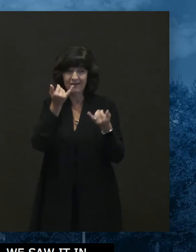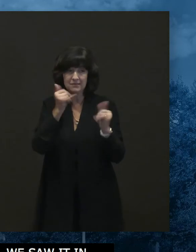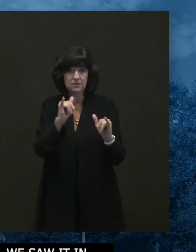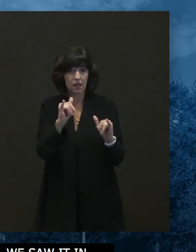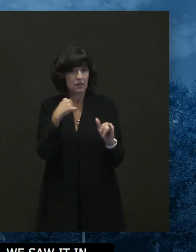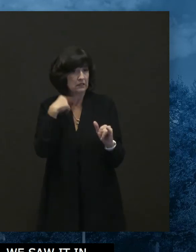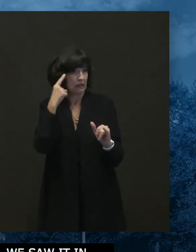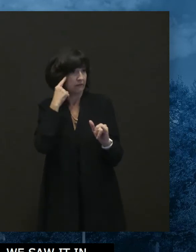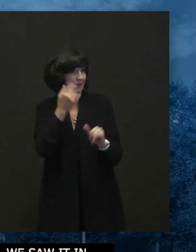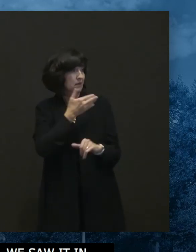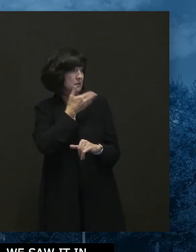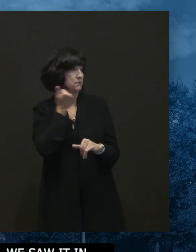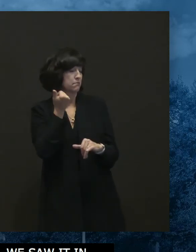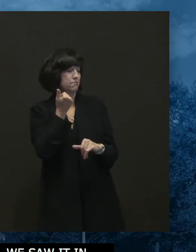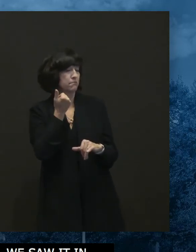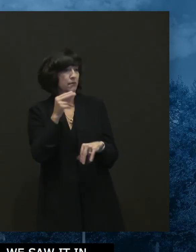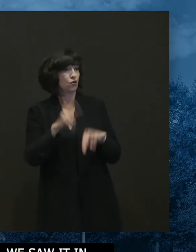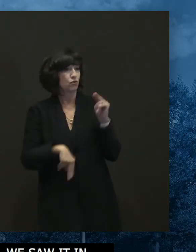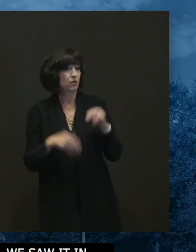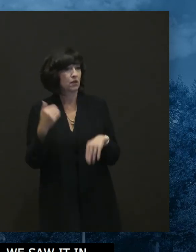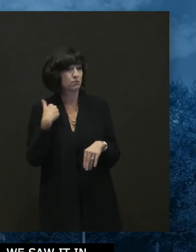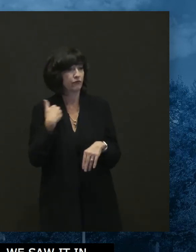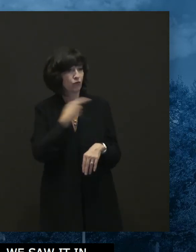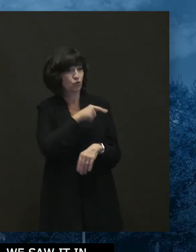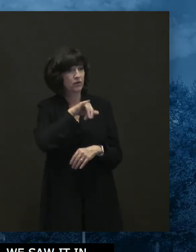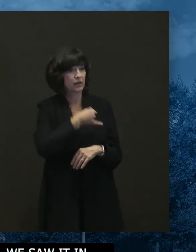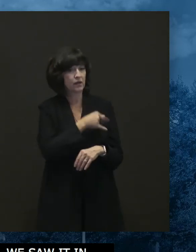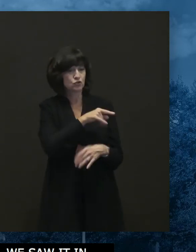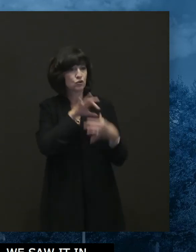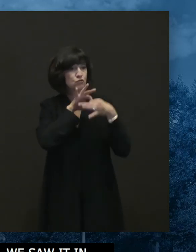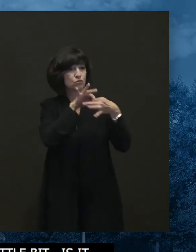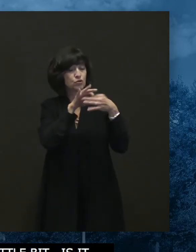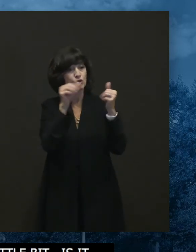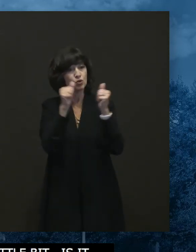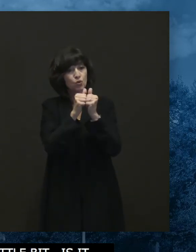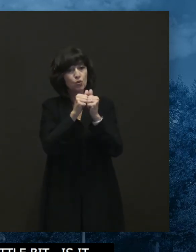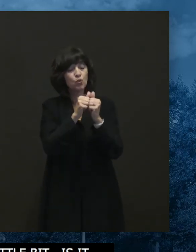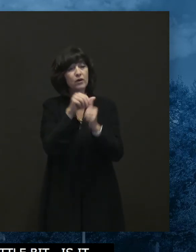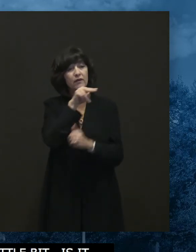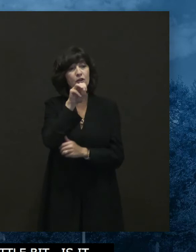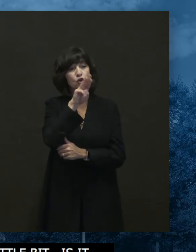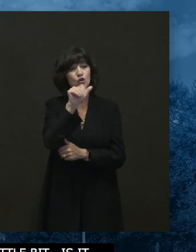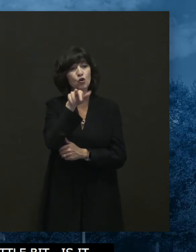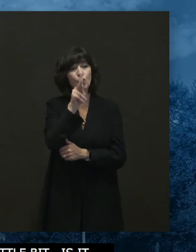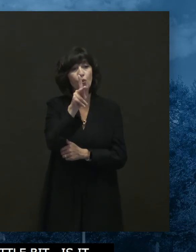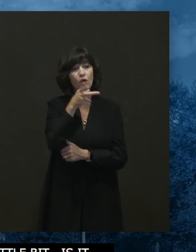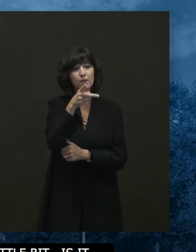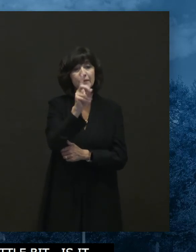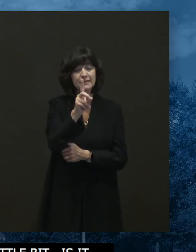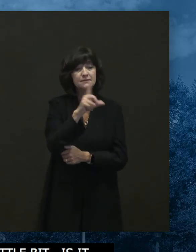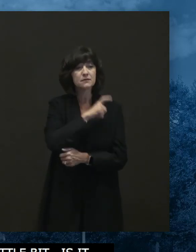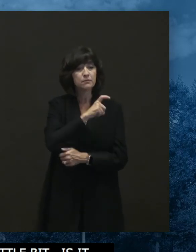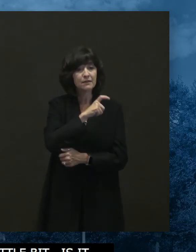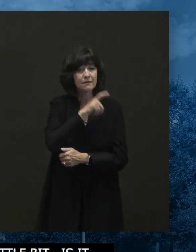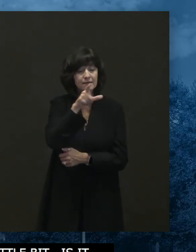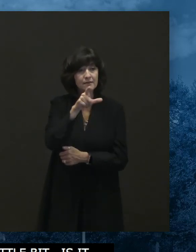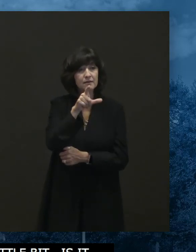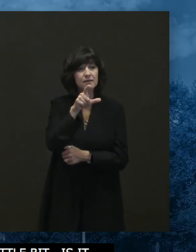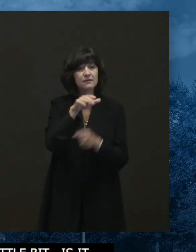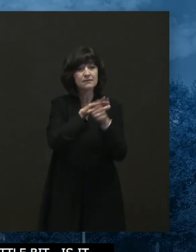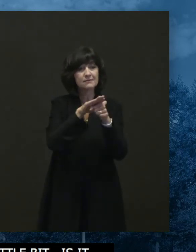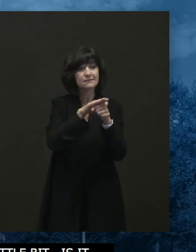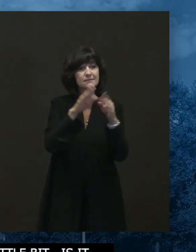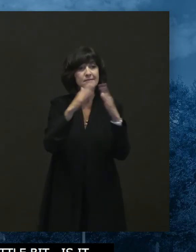better job. AJ, your coordination with Newark PD and University PD, they've sent a very